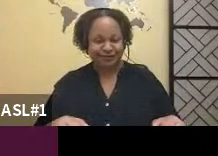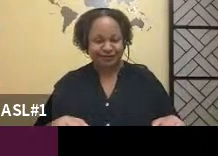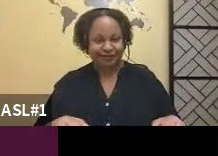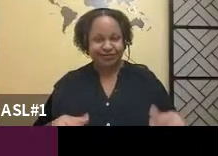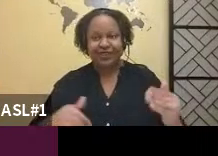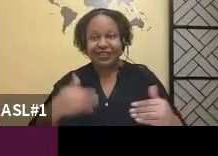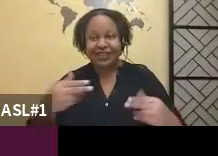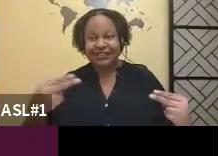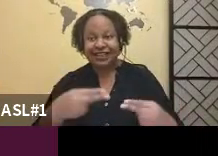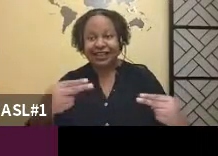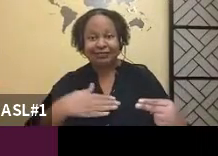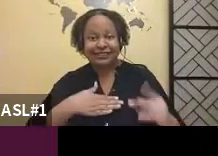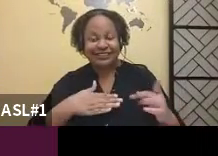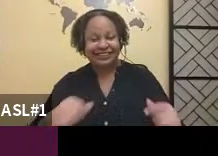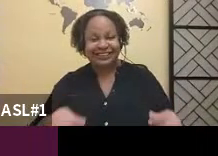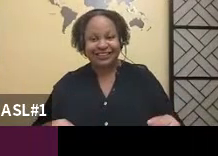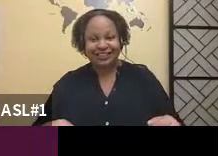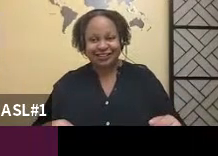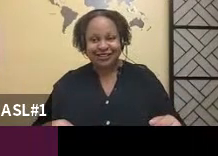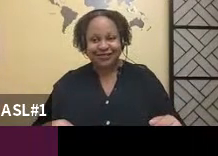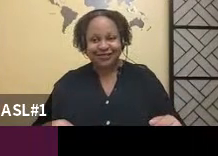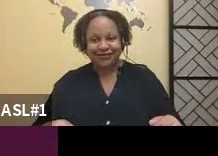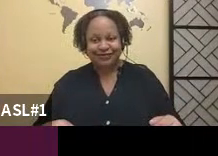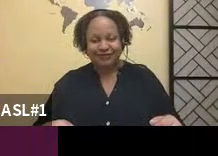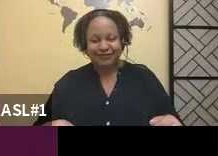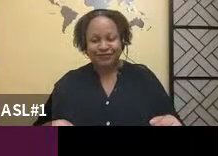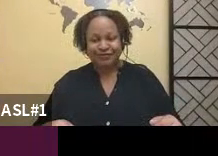Next slide, please.